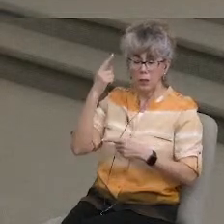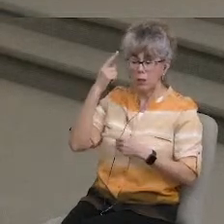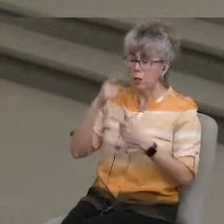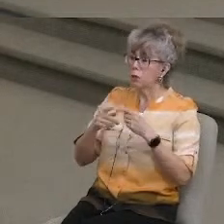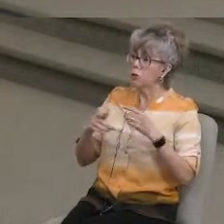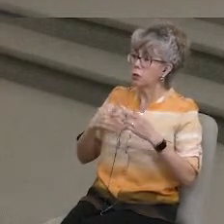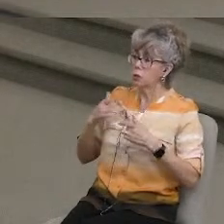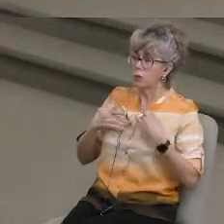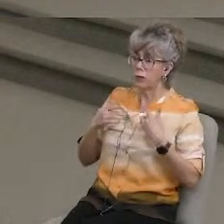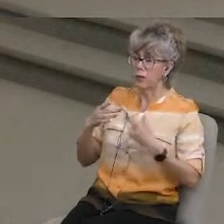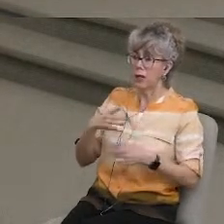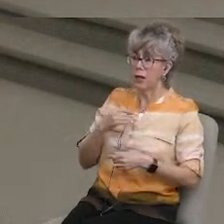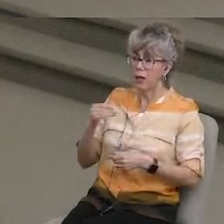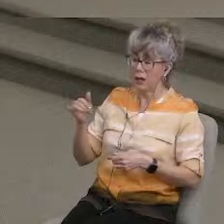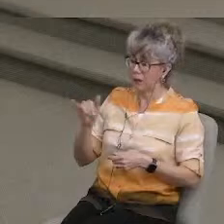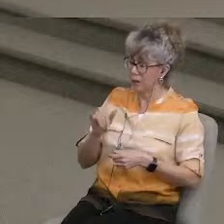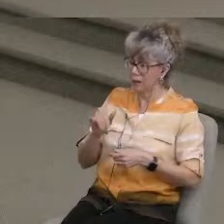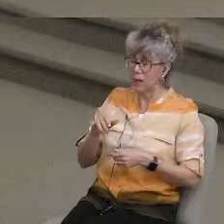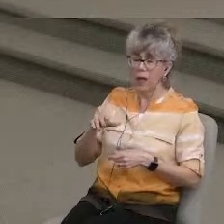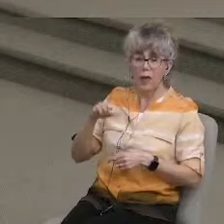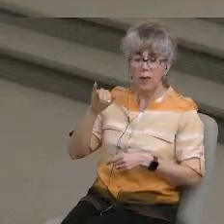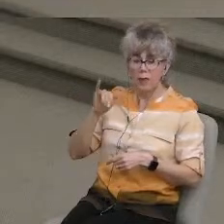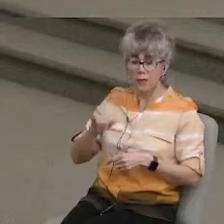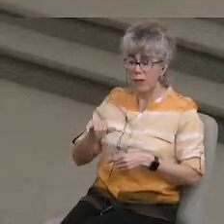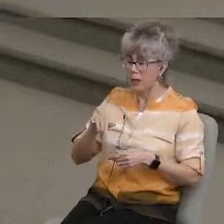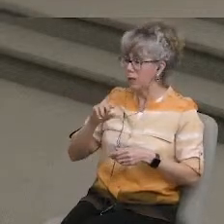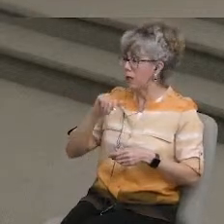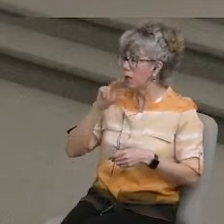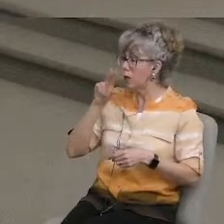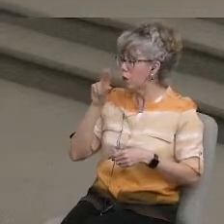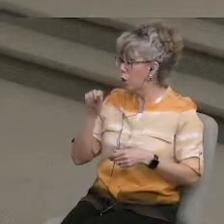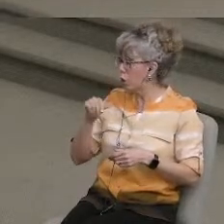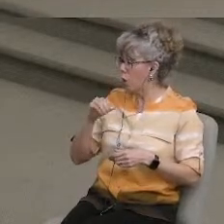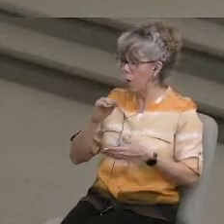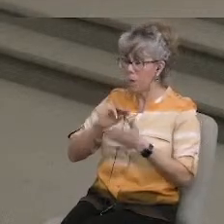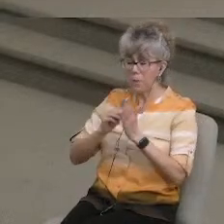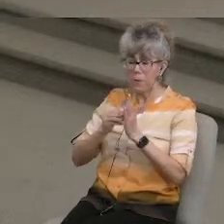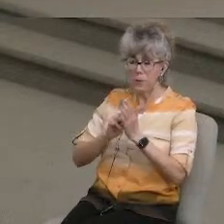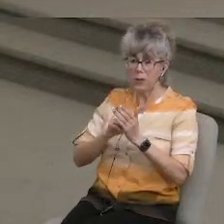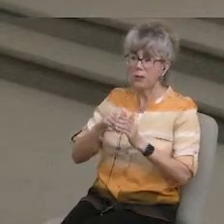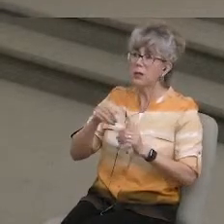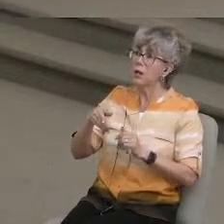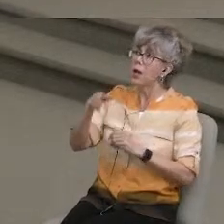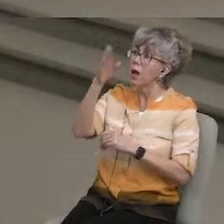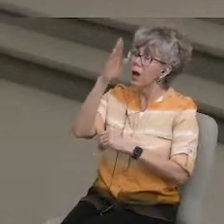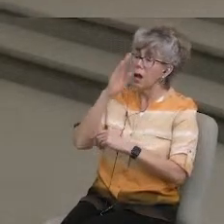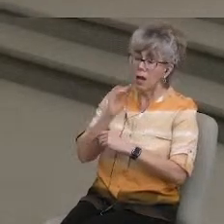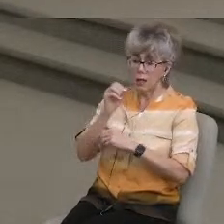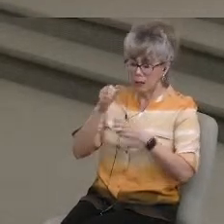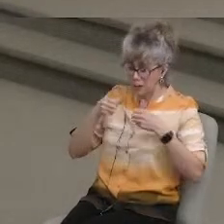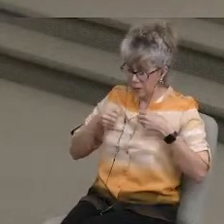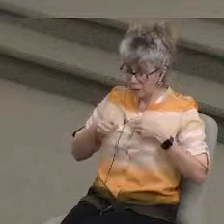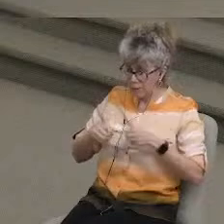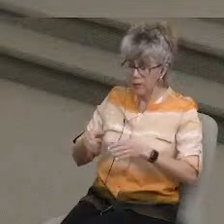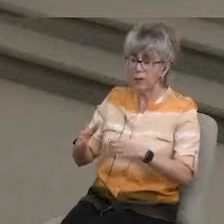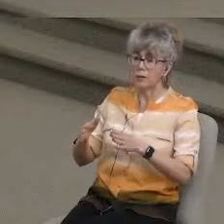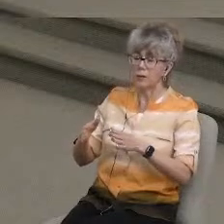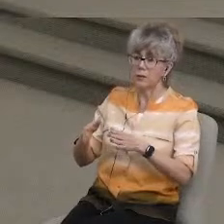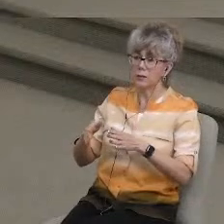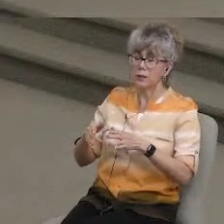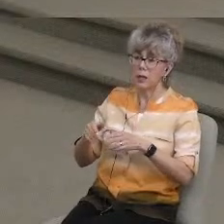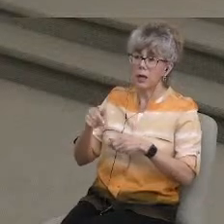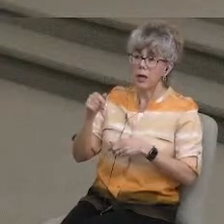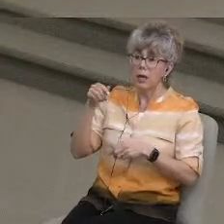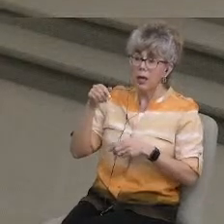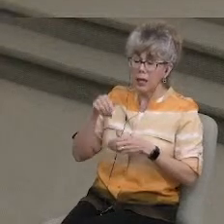doesn't mean God has abandoned us. It doesn't mean God is not present. It just means that God knows how we feel in the throes